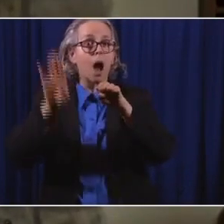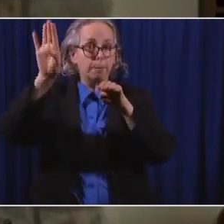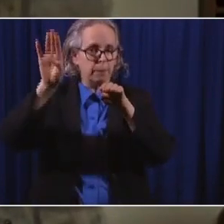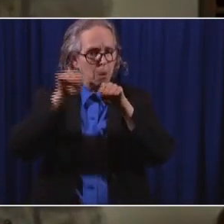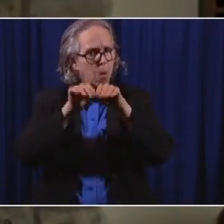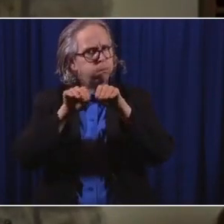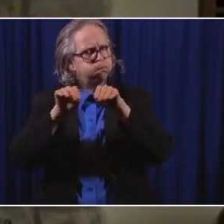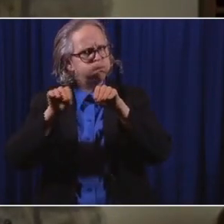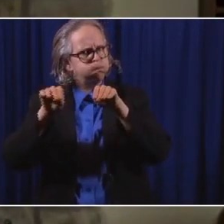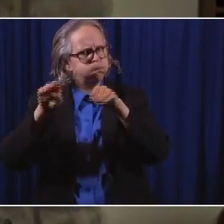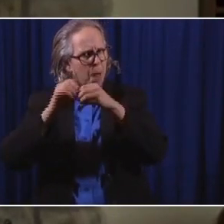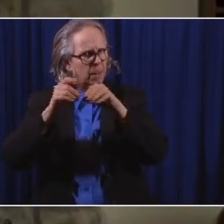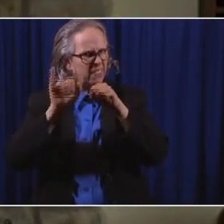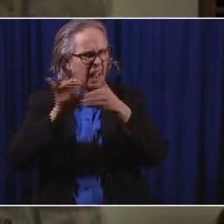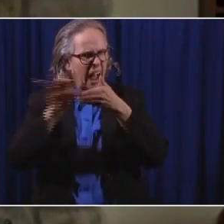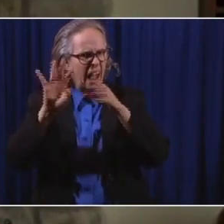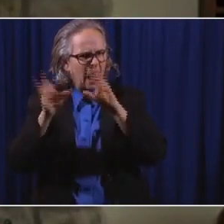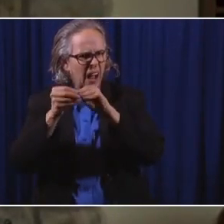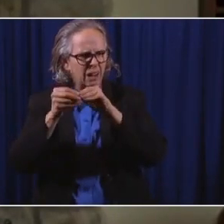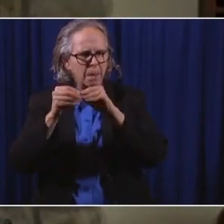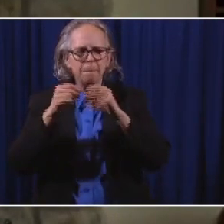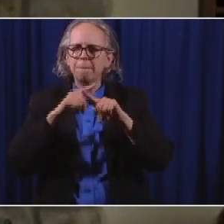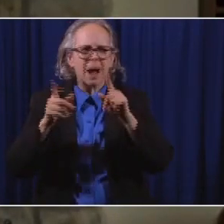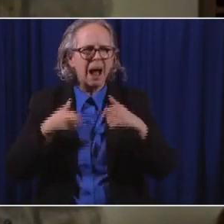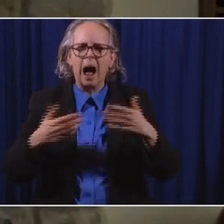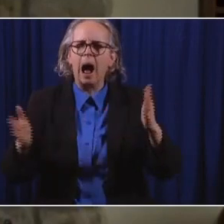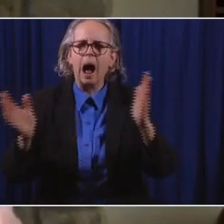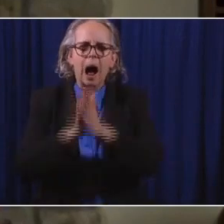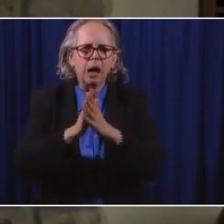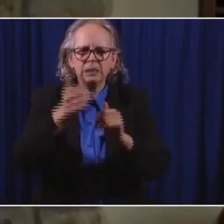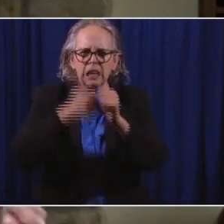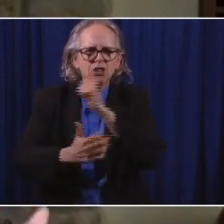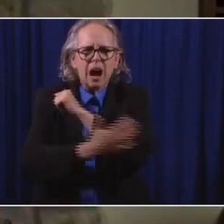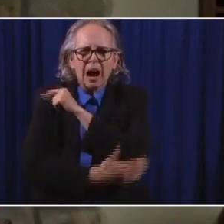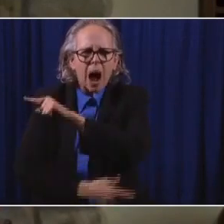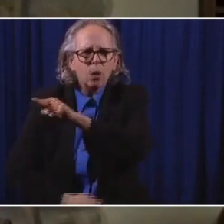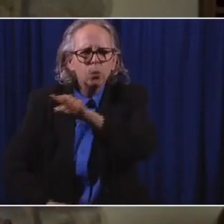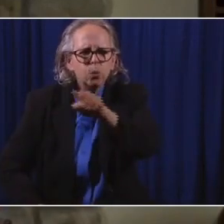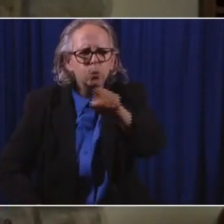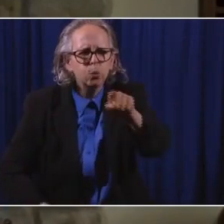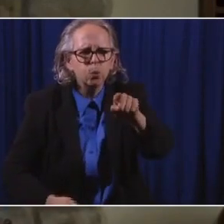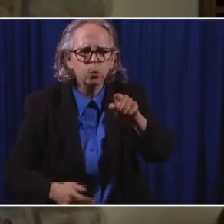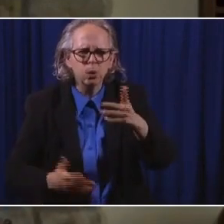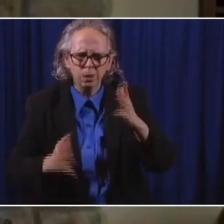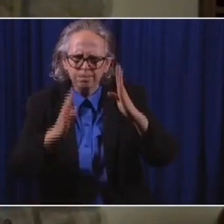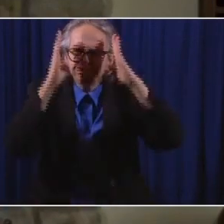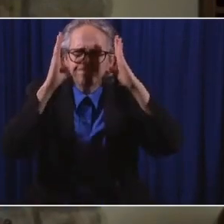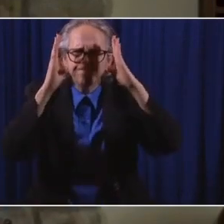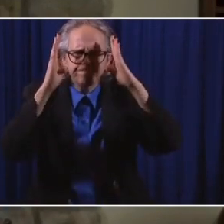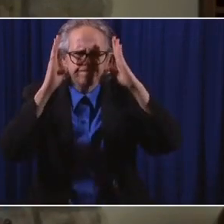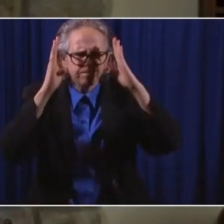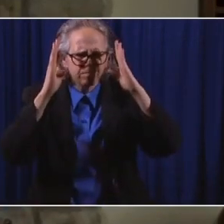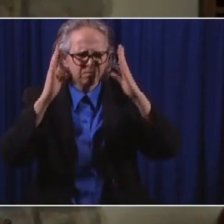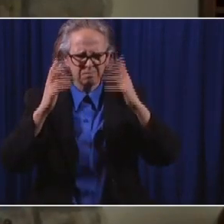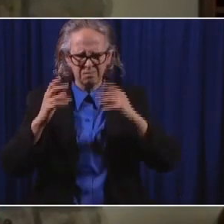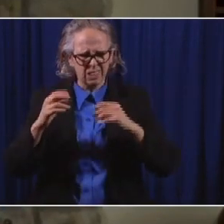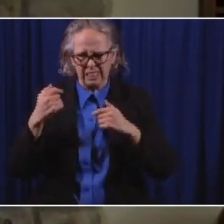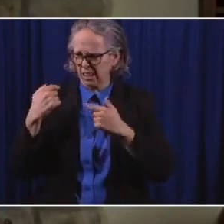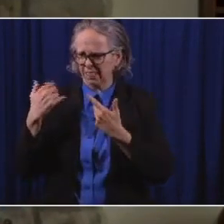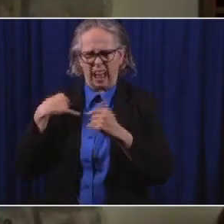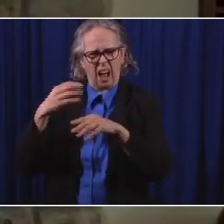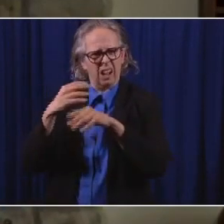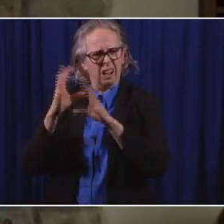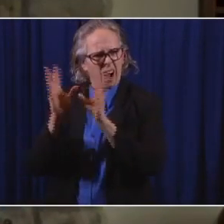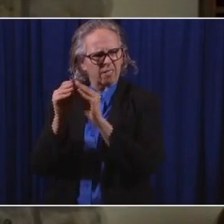do, and as I said, we're started in these conference calls we've been having. We started with the